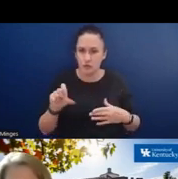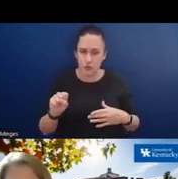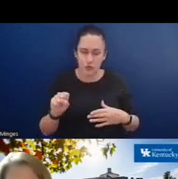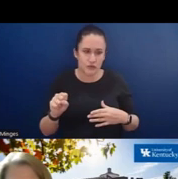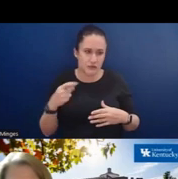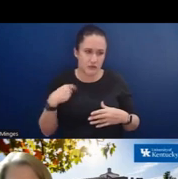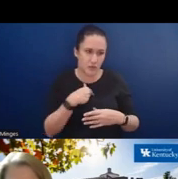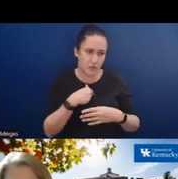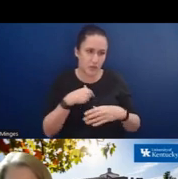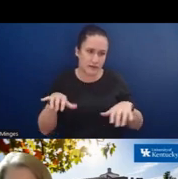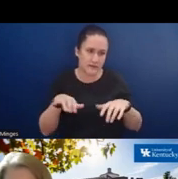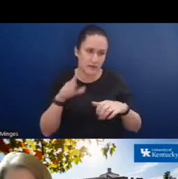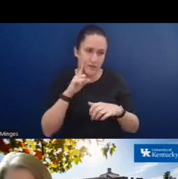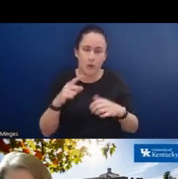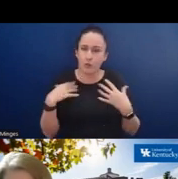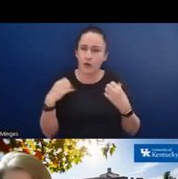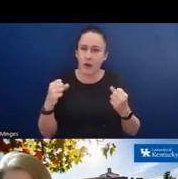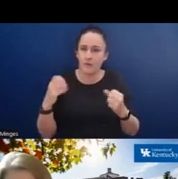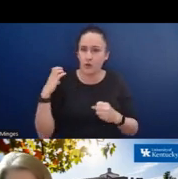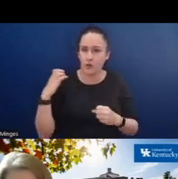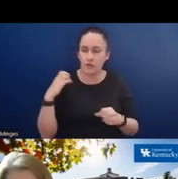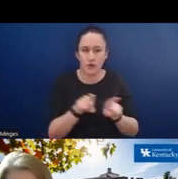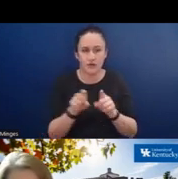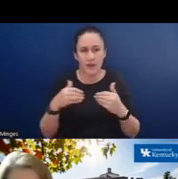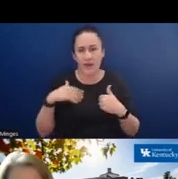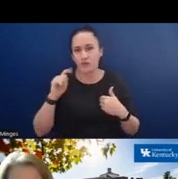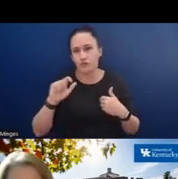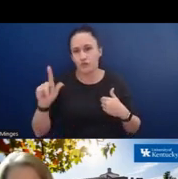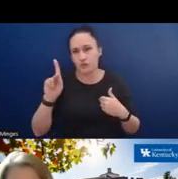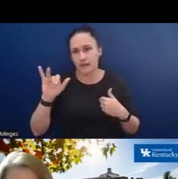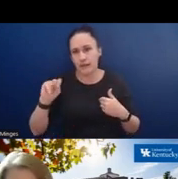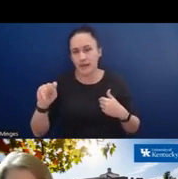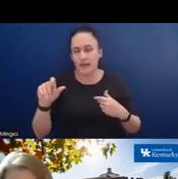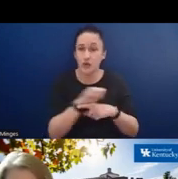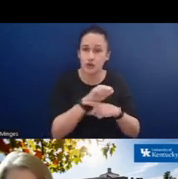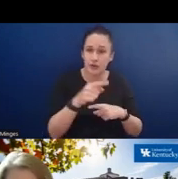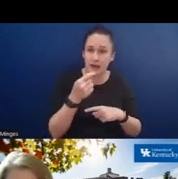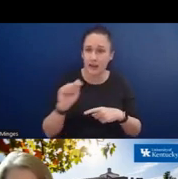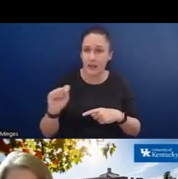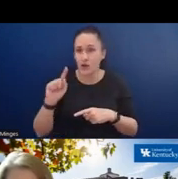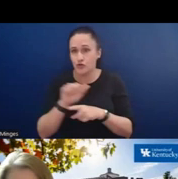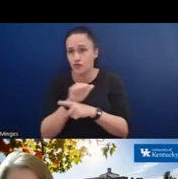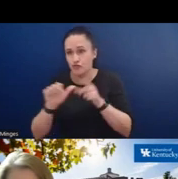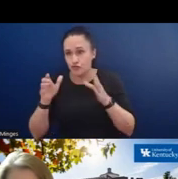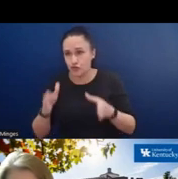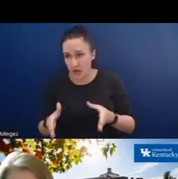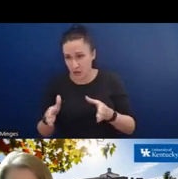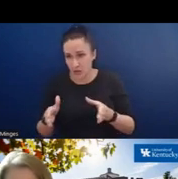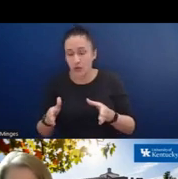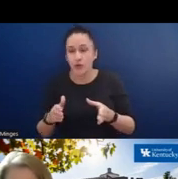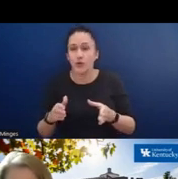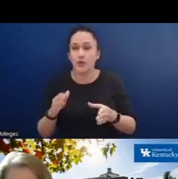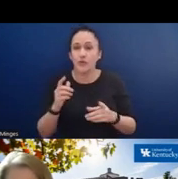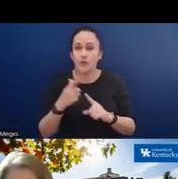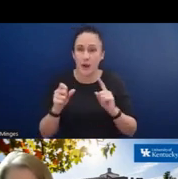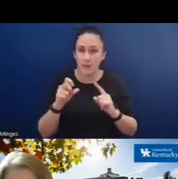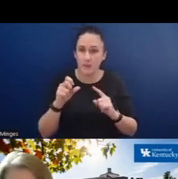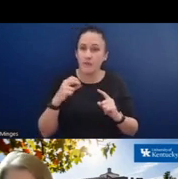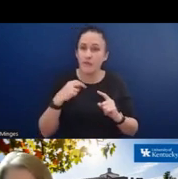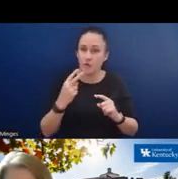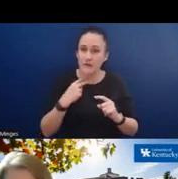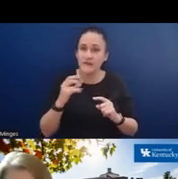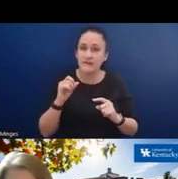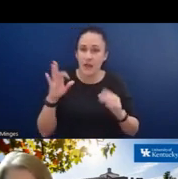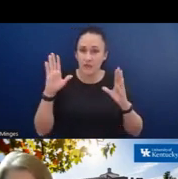recovery coaching. And then we have a toolkit and a train the trainer that Voices of Hope that